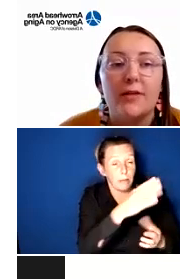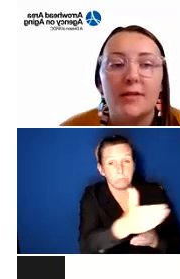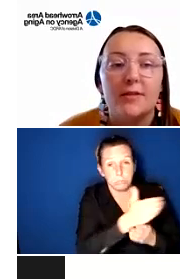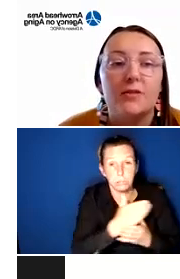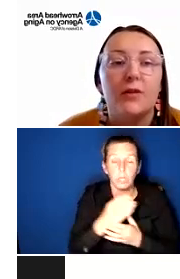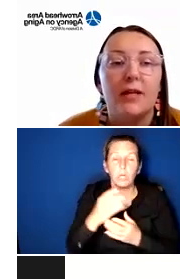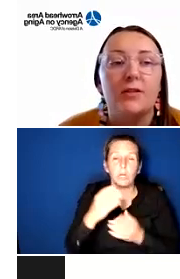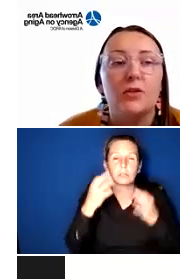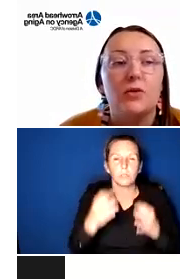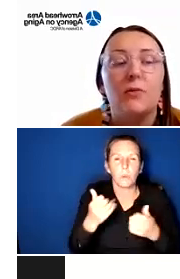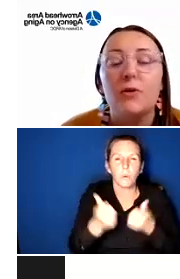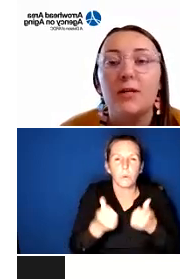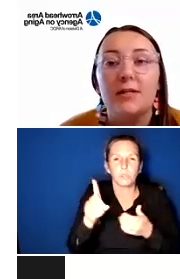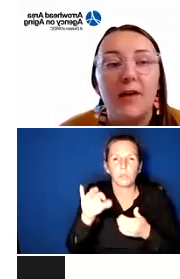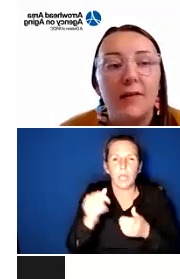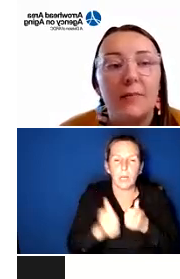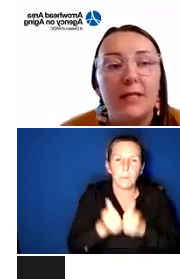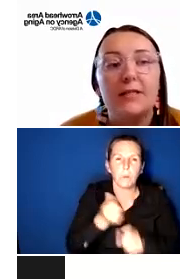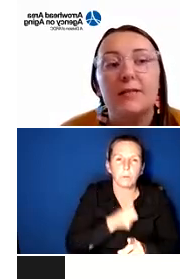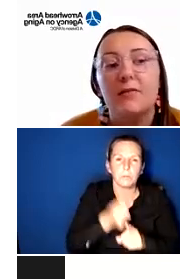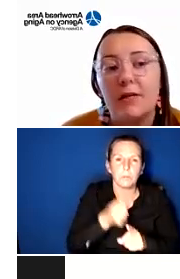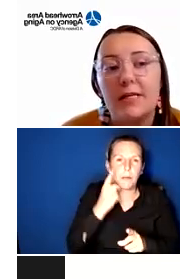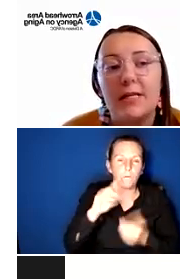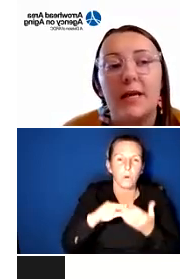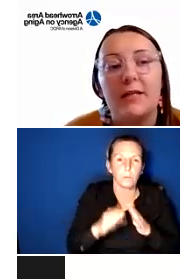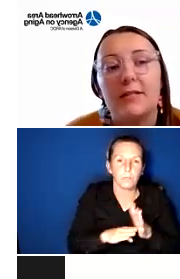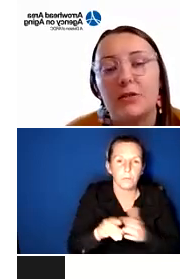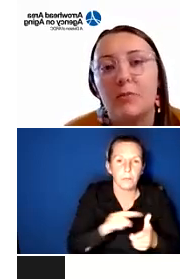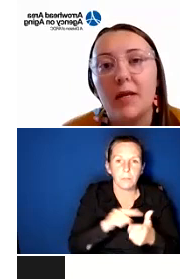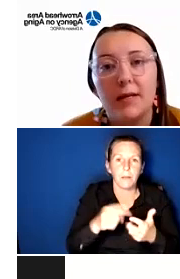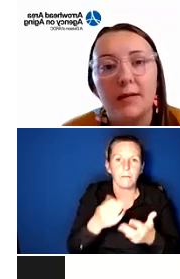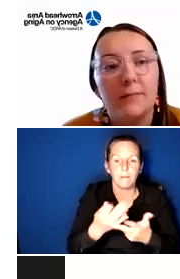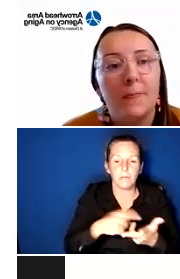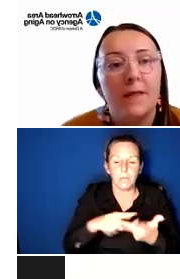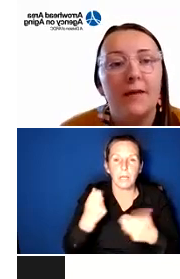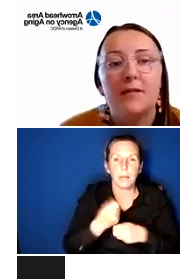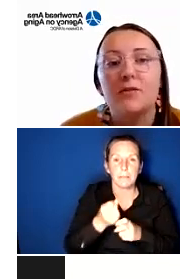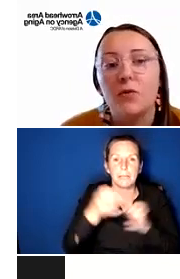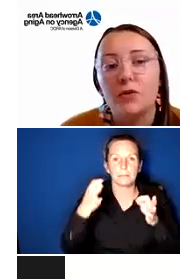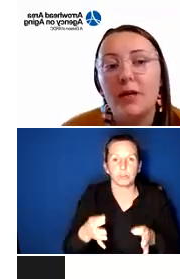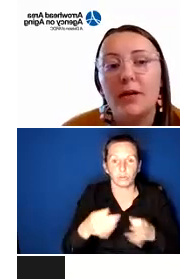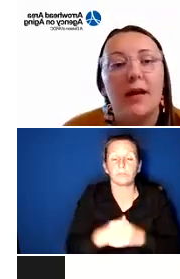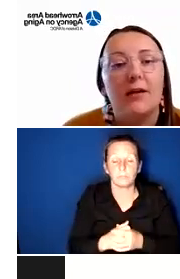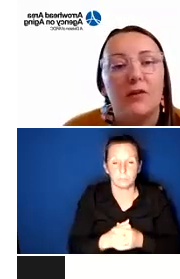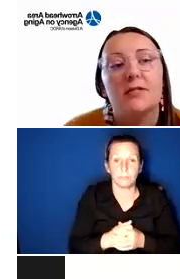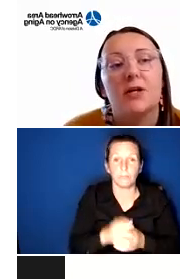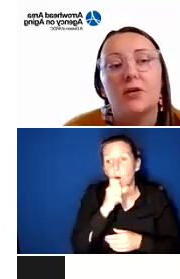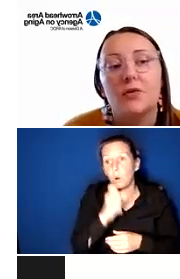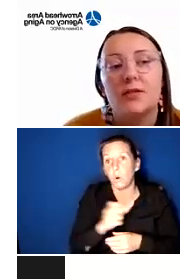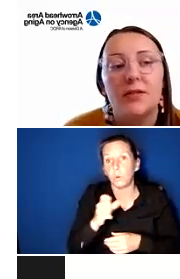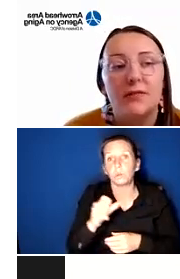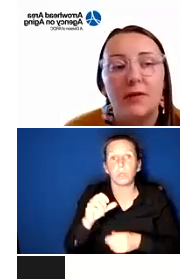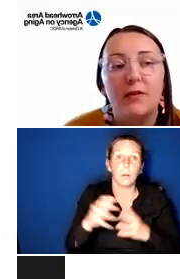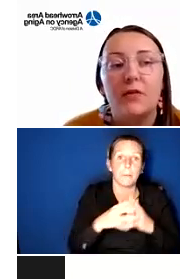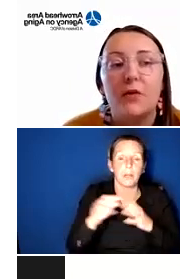for processes related to community development, funding, and decision-making. Since Older American Act funds are